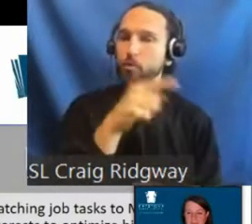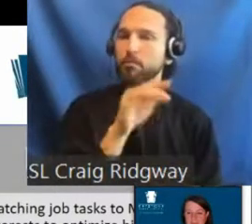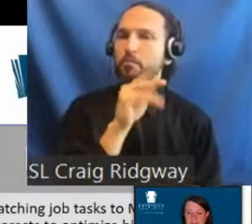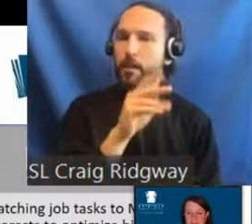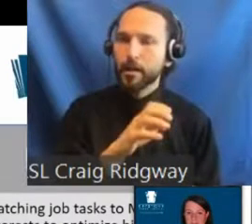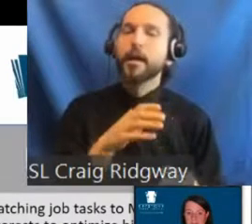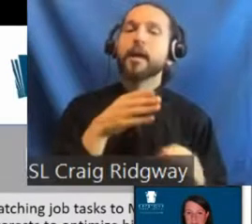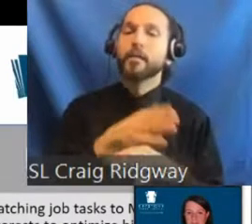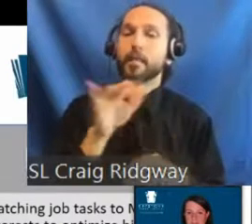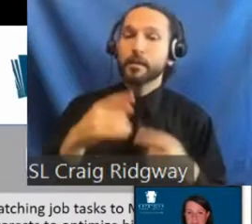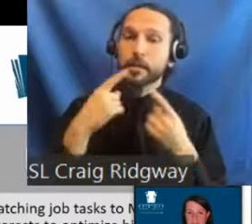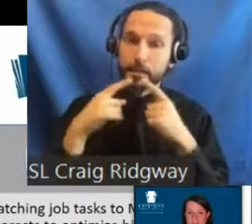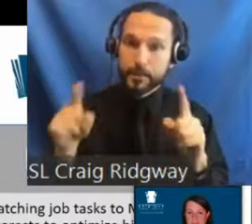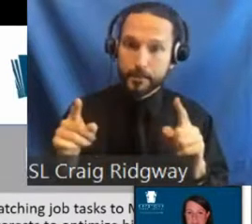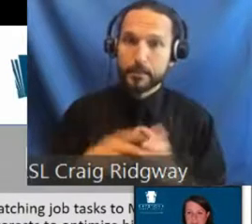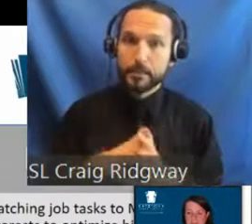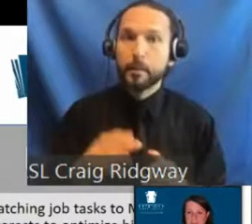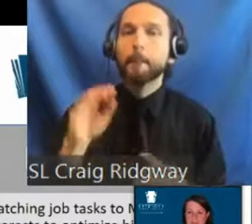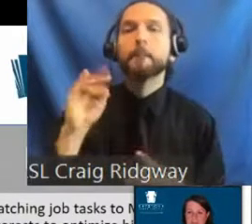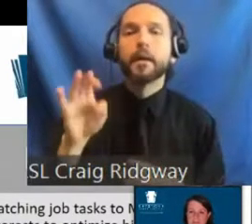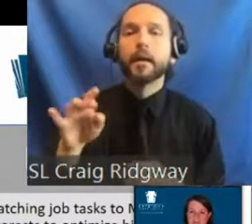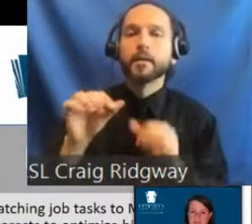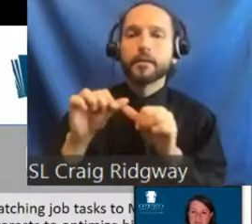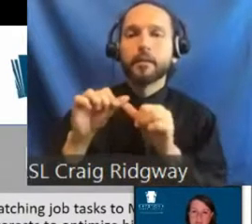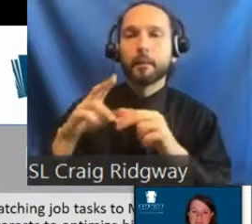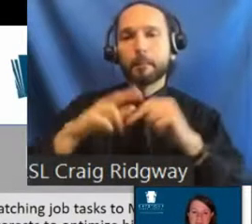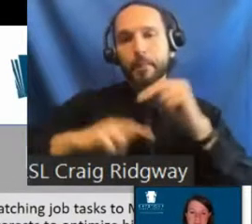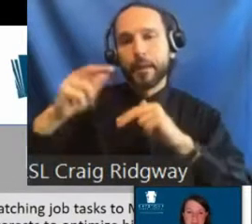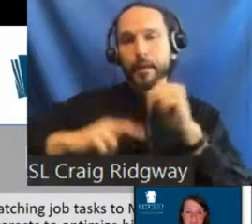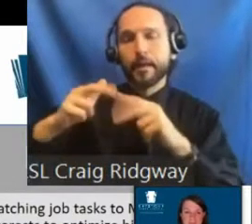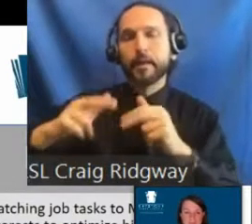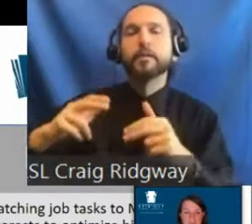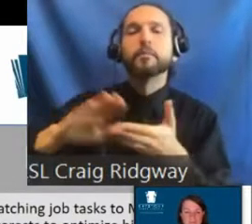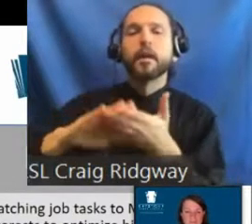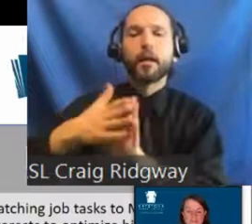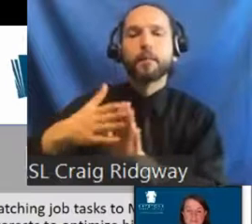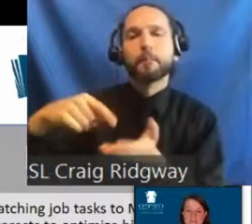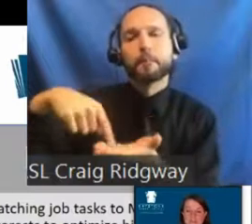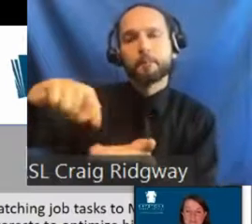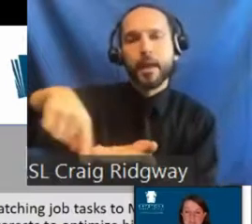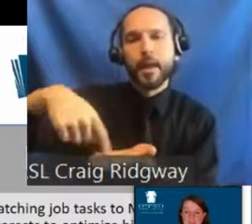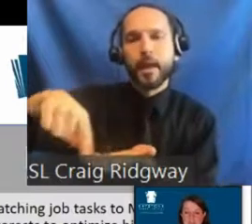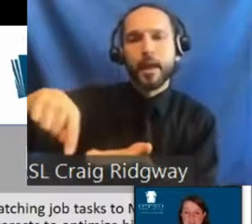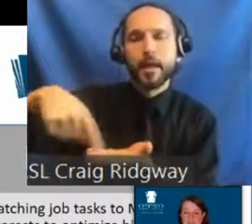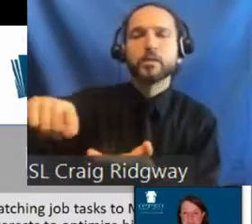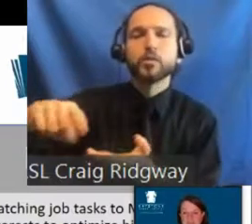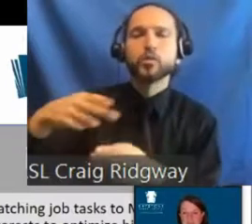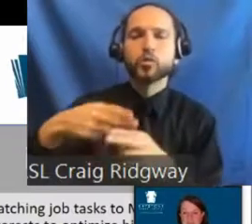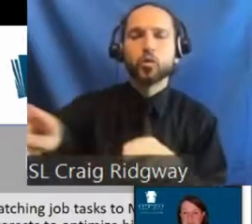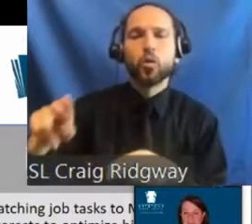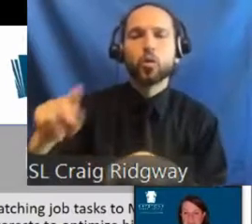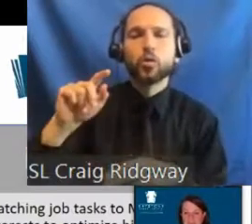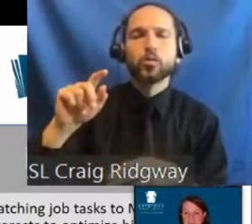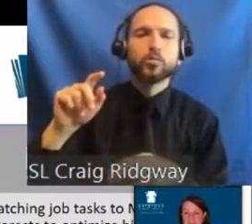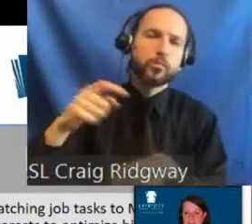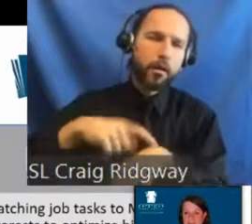that success, Mike continued building his experience in a paid short-term internship, doing the plant